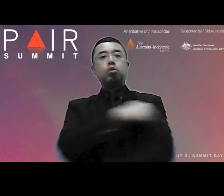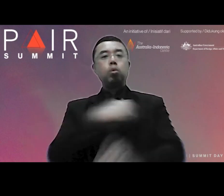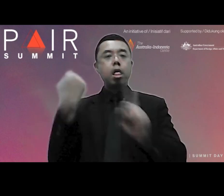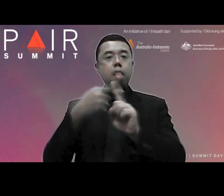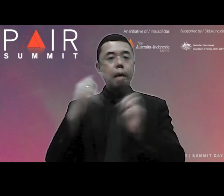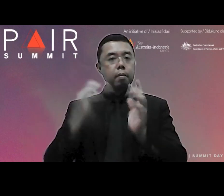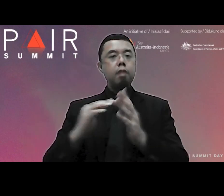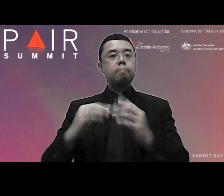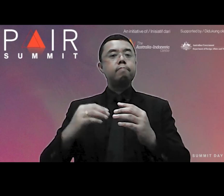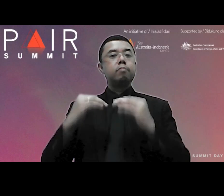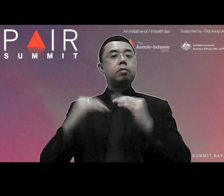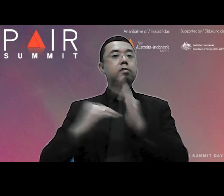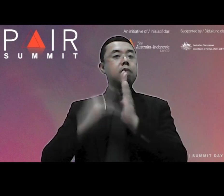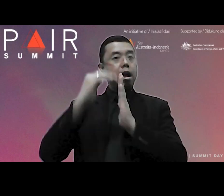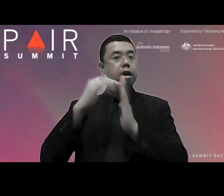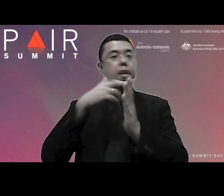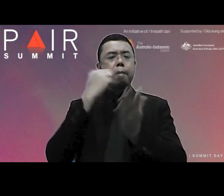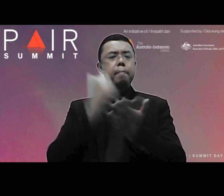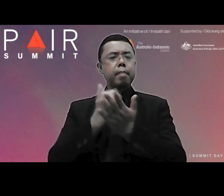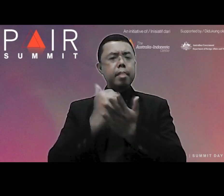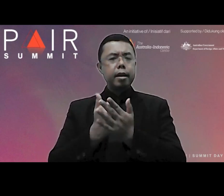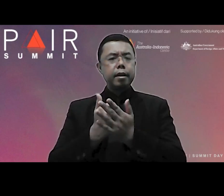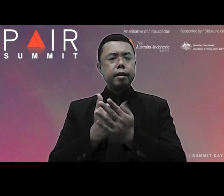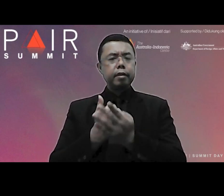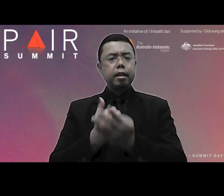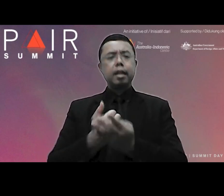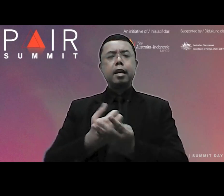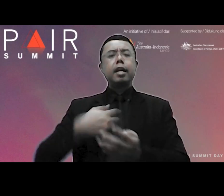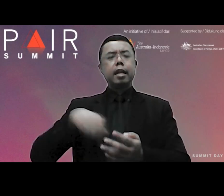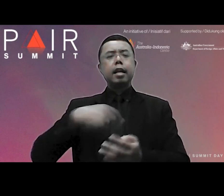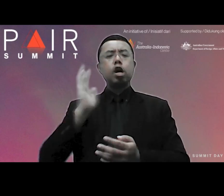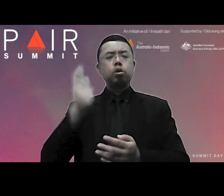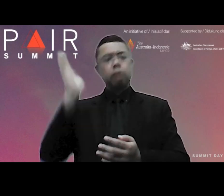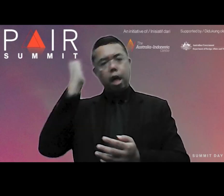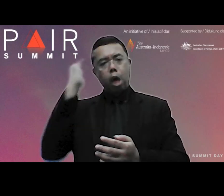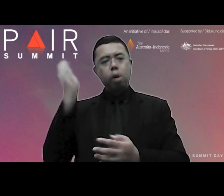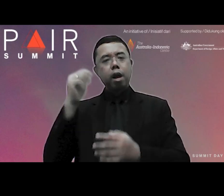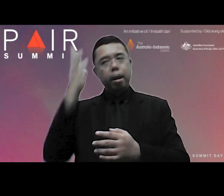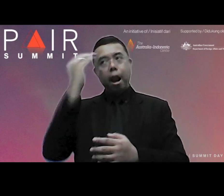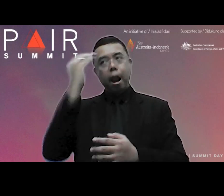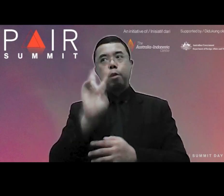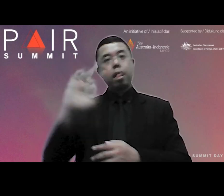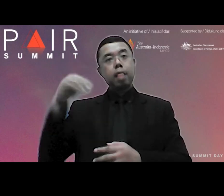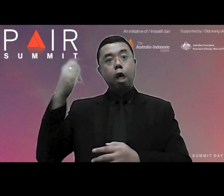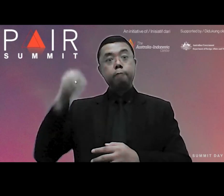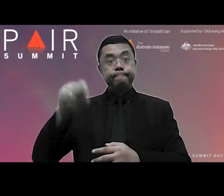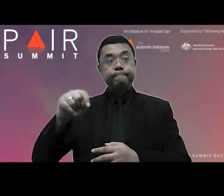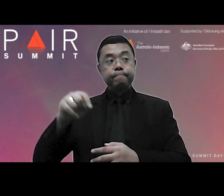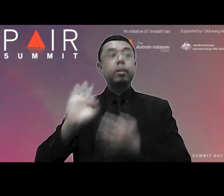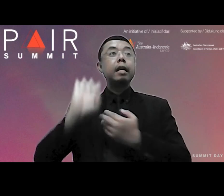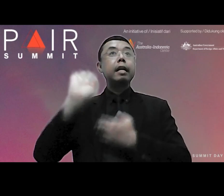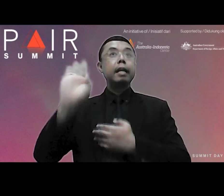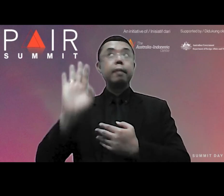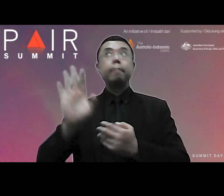important. We know from our experience over the last 2 years, but also into the future. And also we continue to work, of